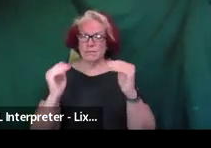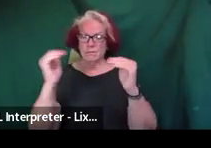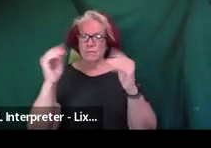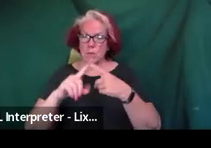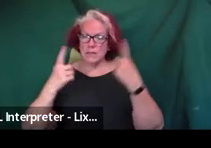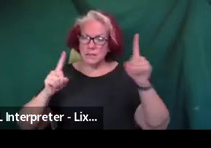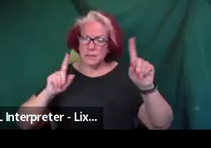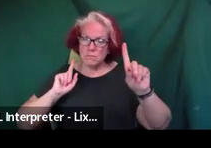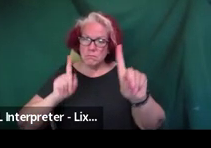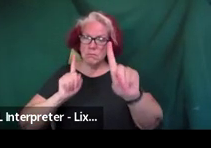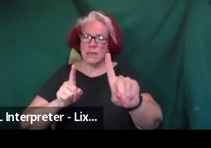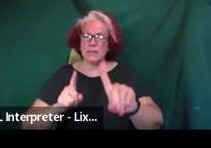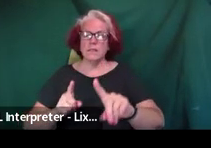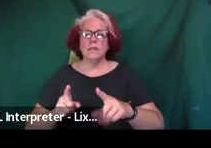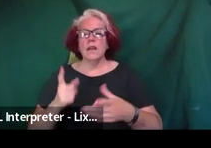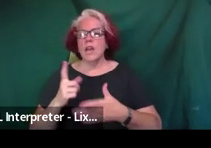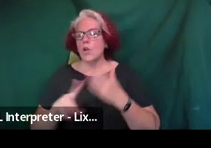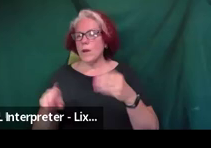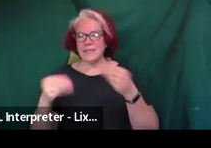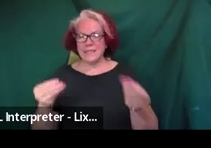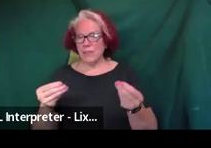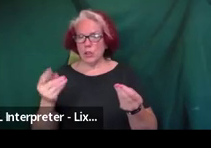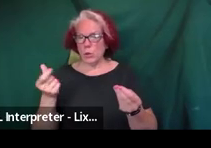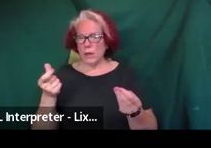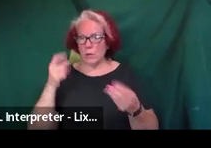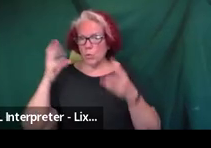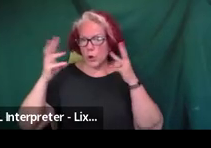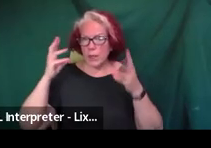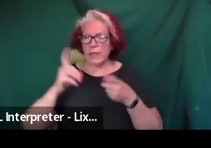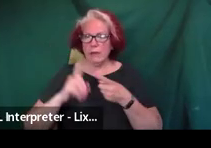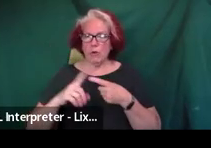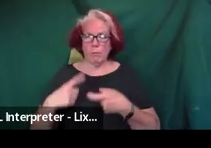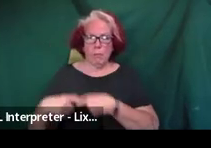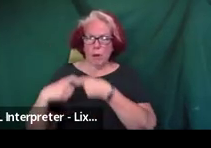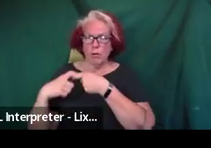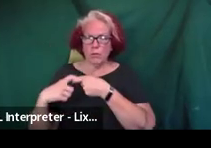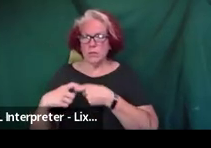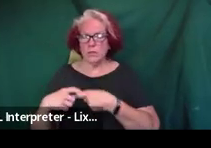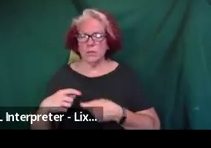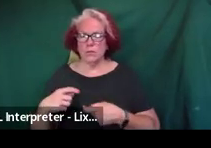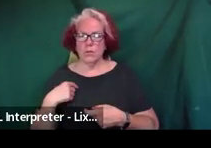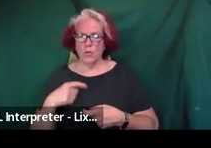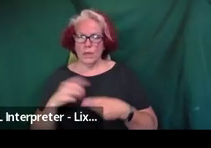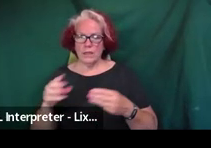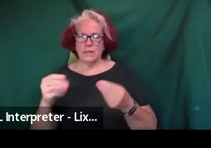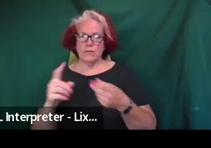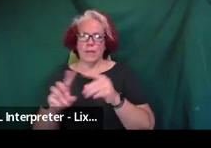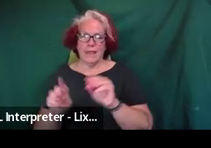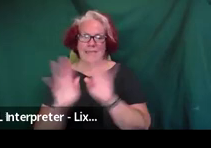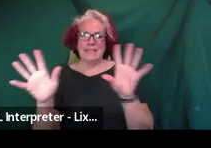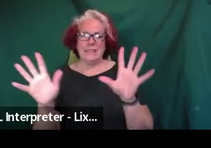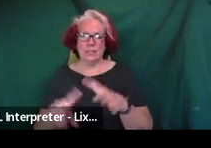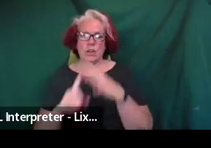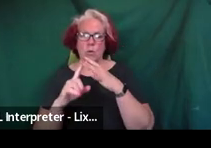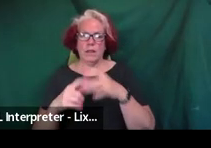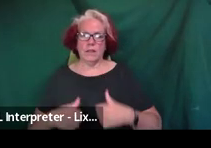worry or pause so that we can deliver on that, you know, clear going live? So